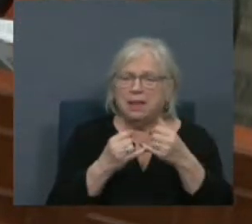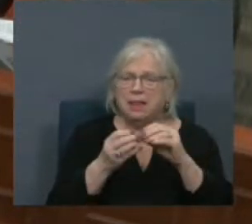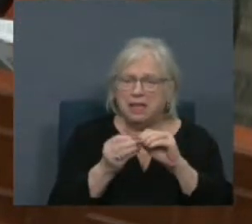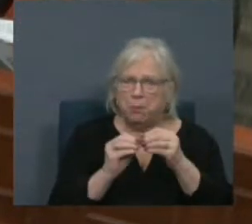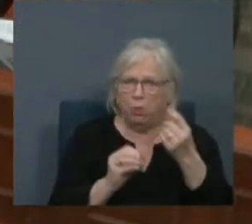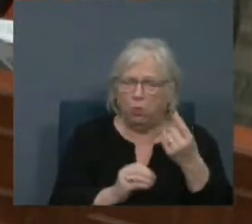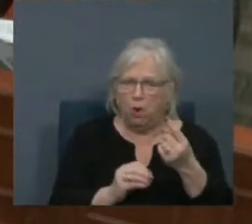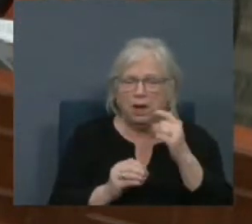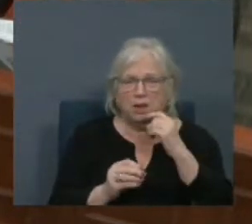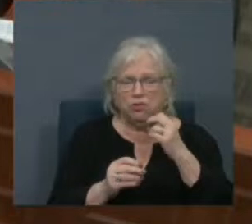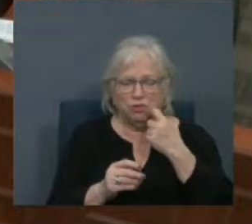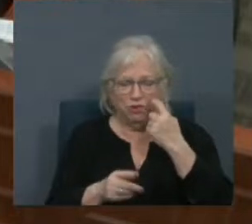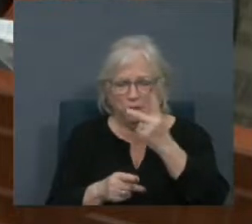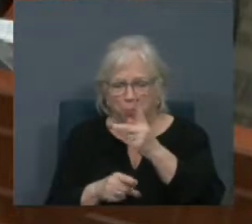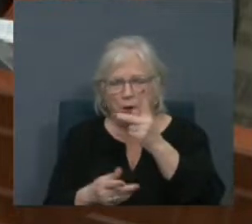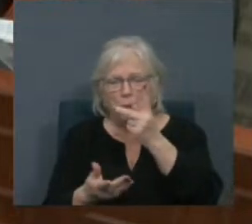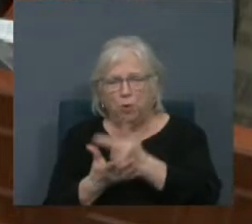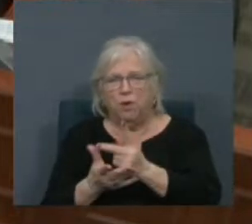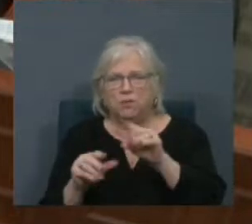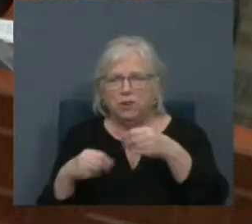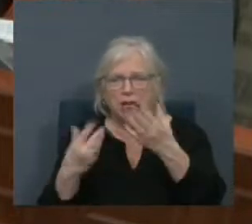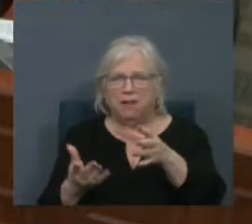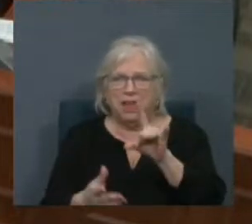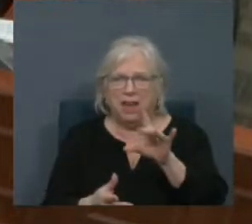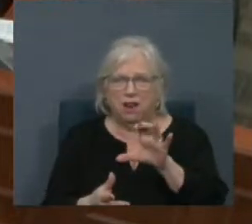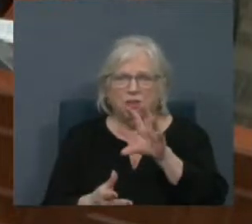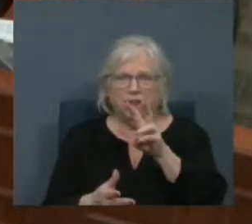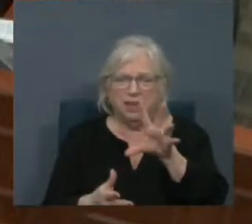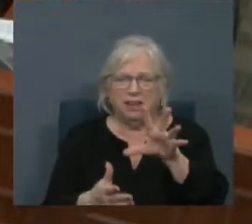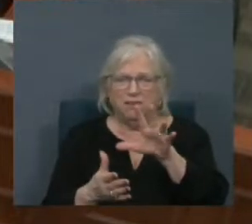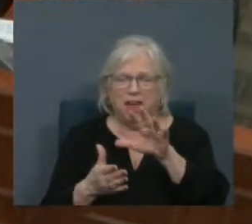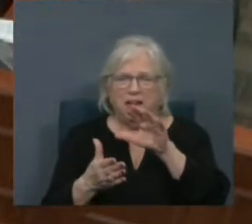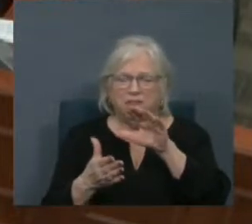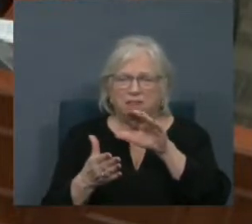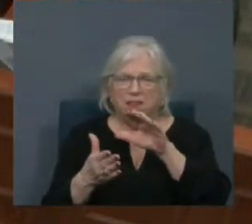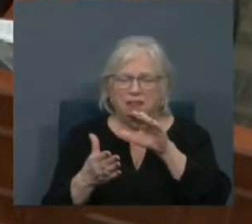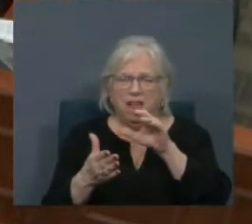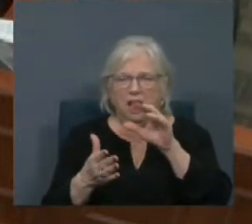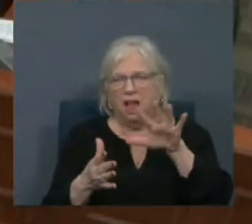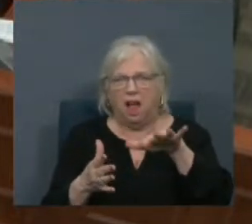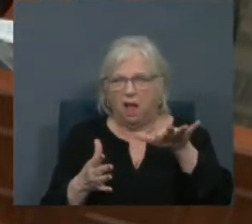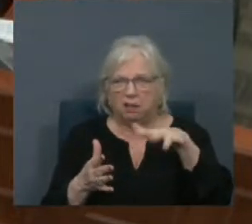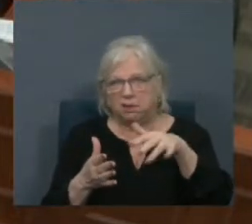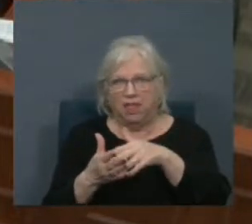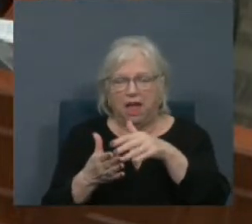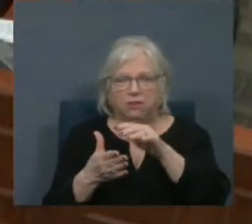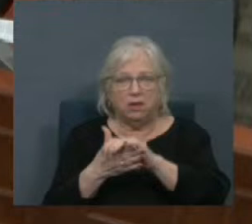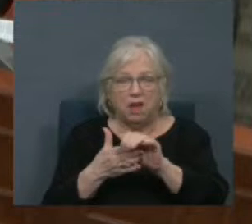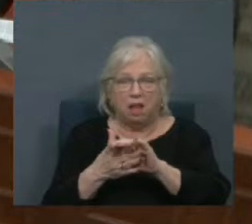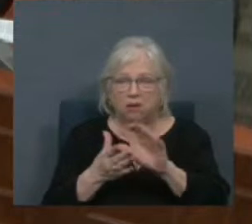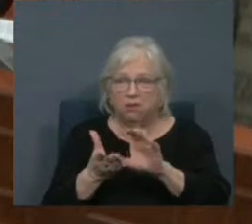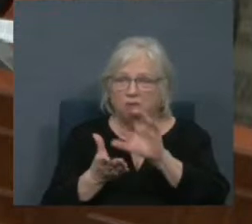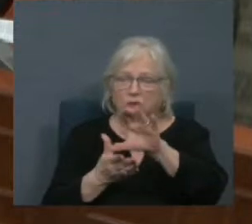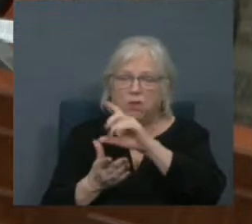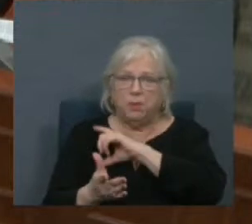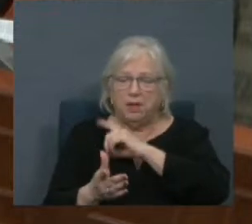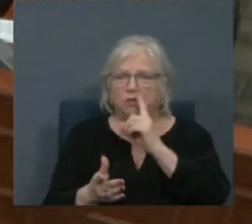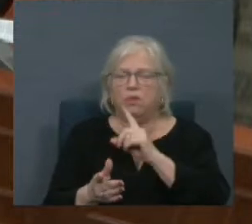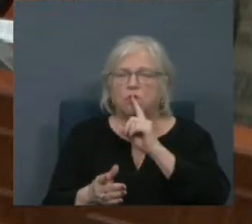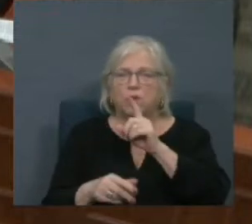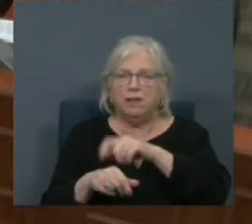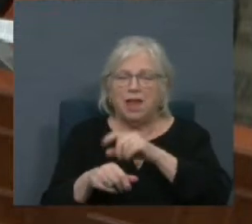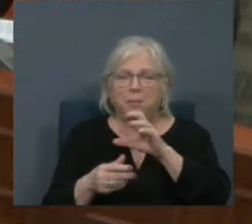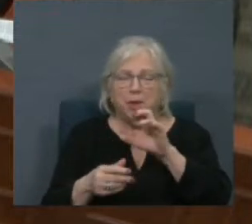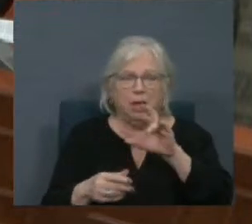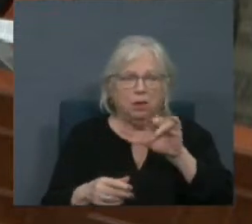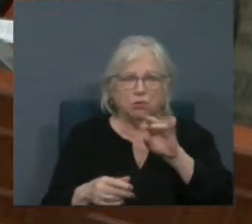and did you just approve to give the $865 odd $1,000 to the police for the real-time crime center? Is